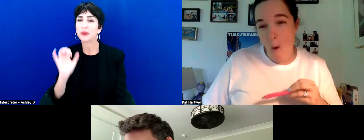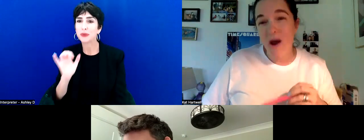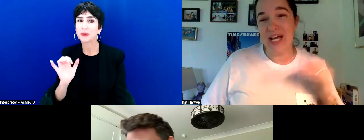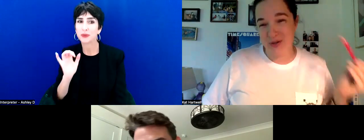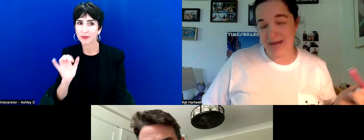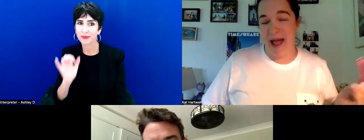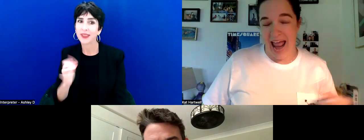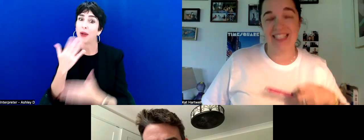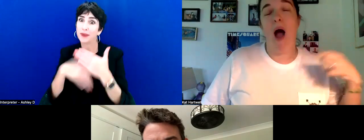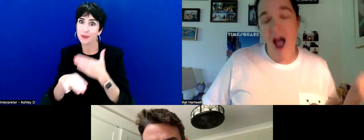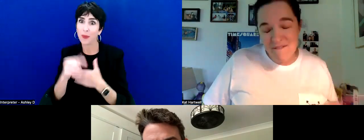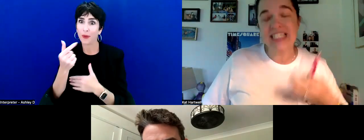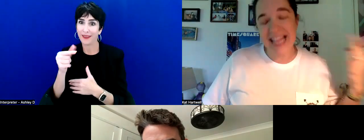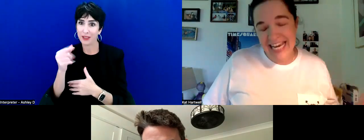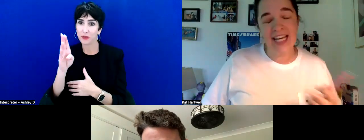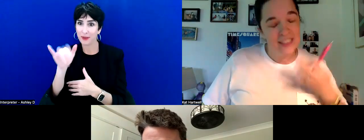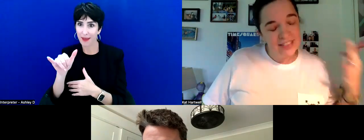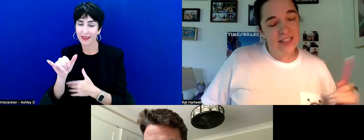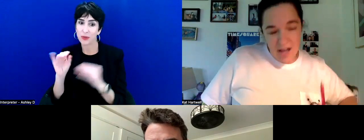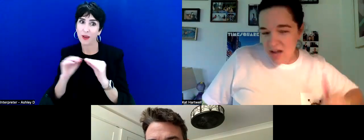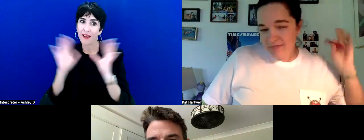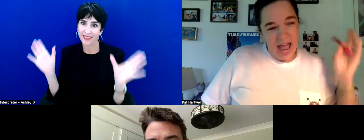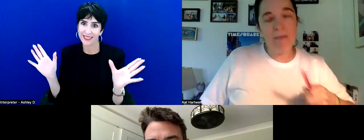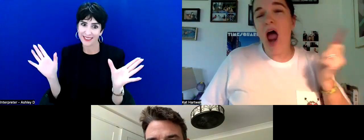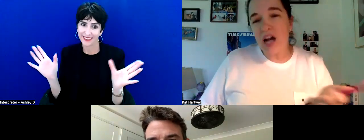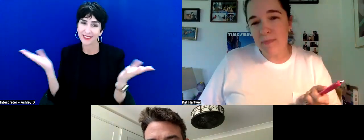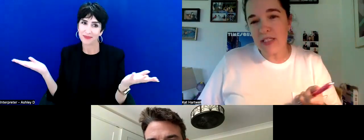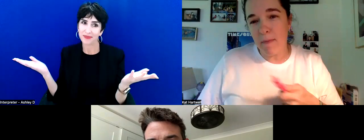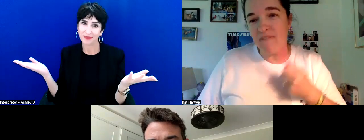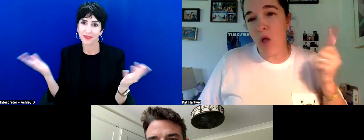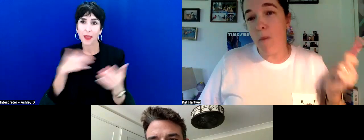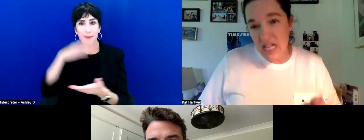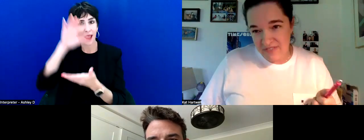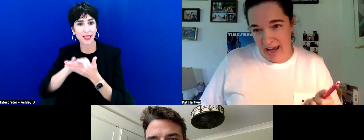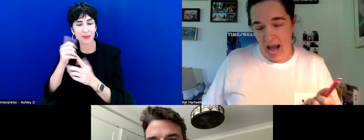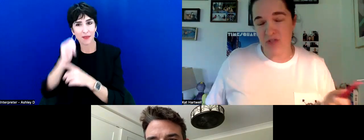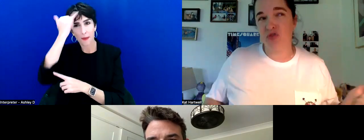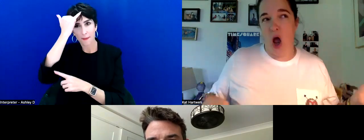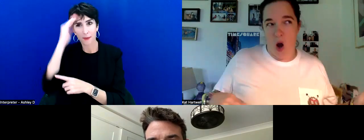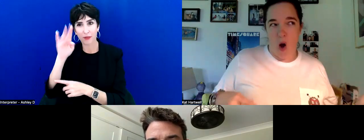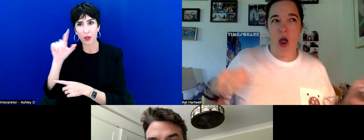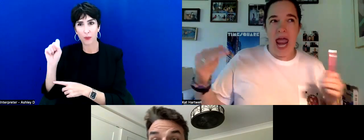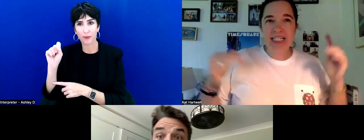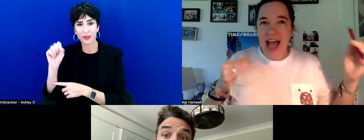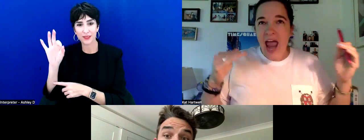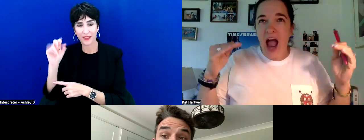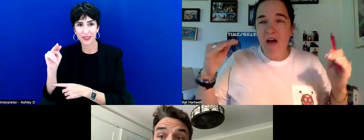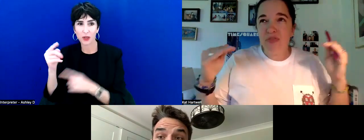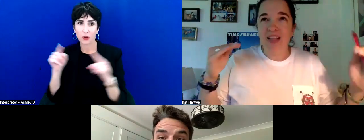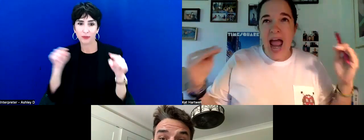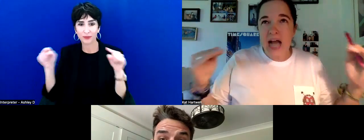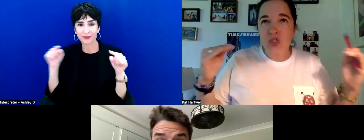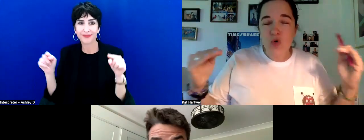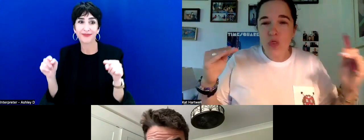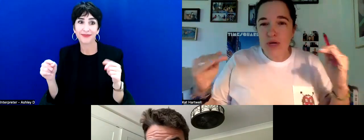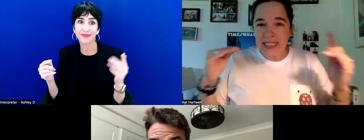I was born in Green Bay, so obviously. And then my husband's a Buffalo Bills fan, so it's like